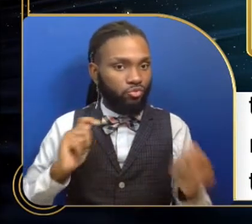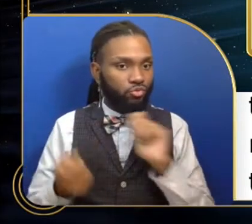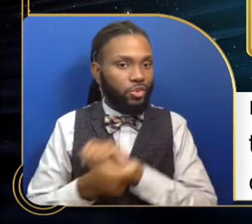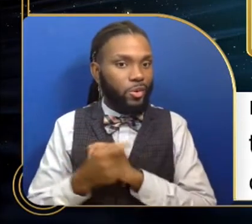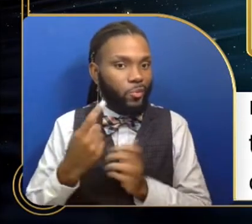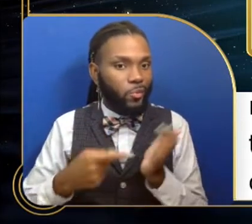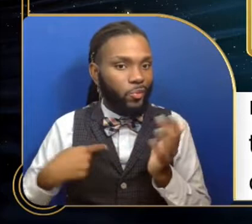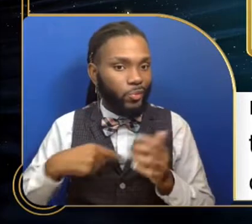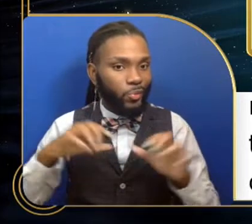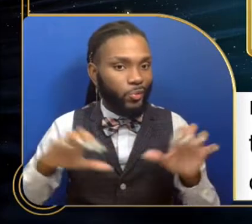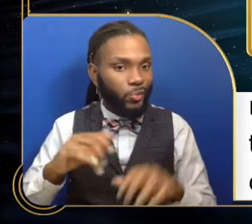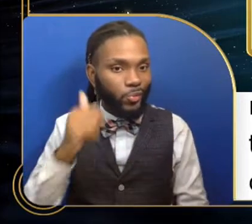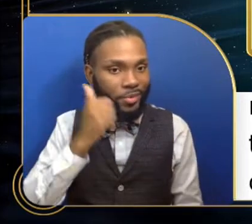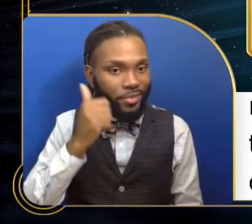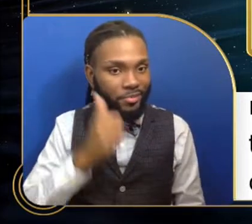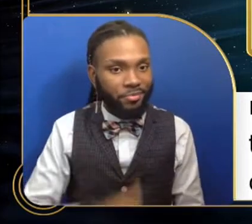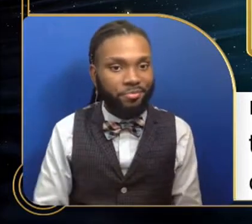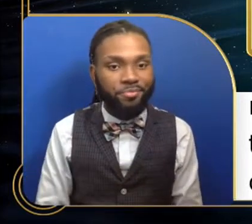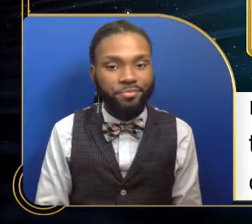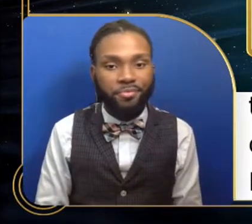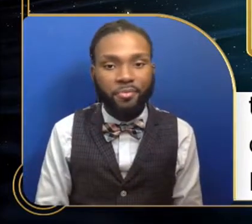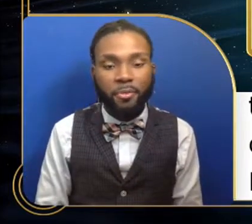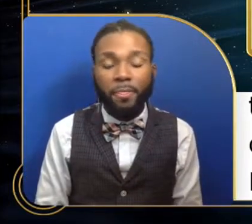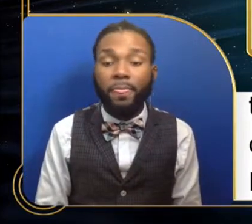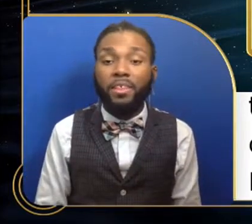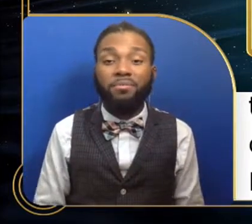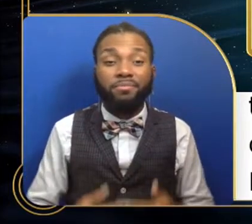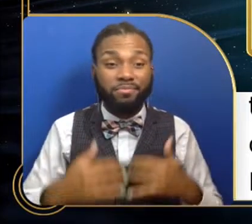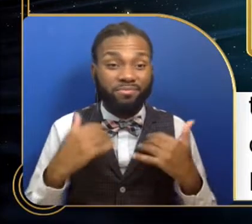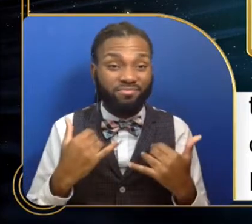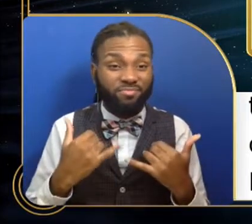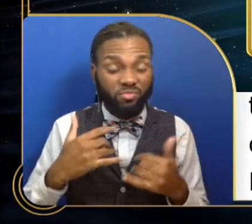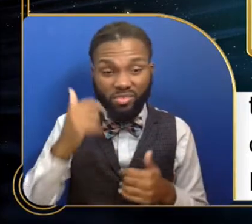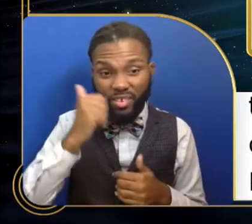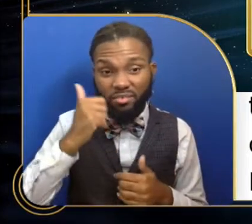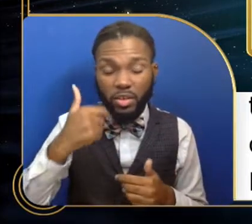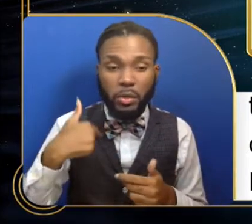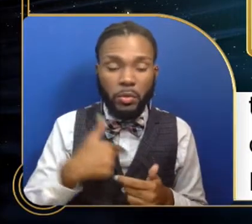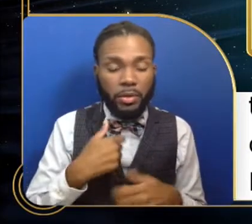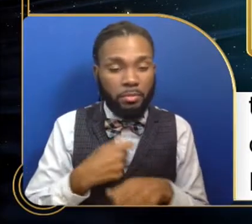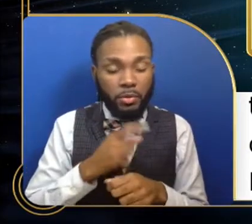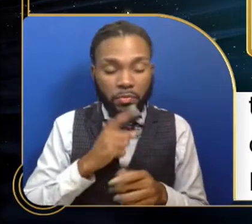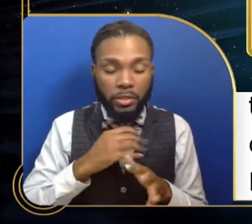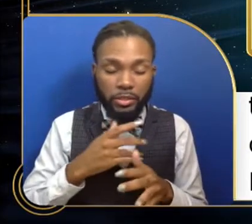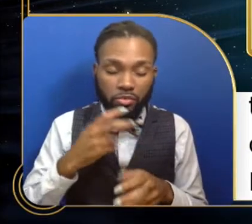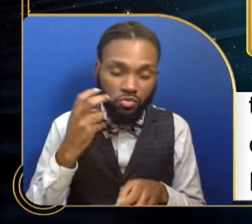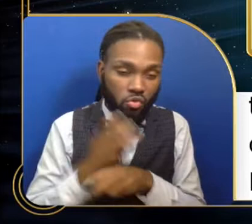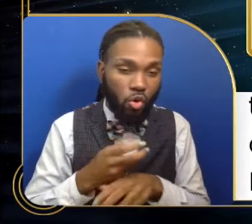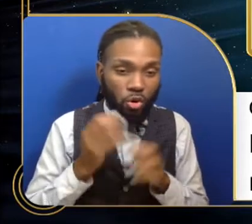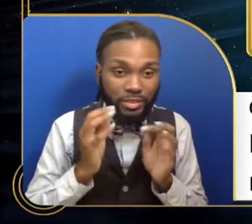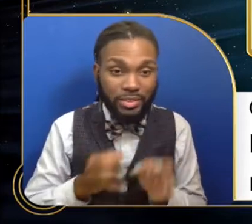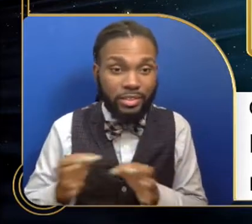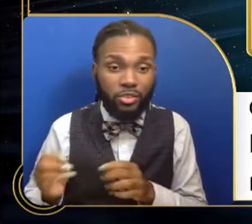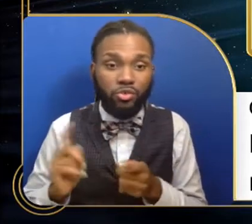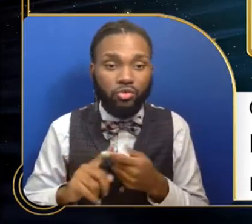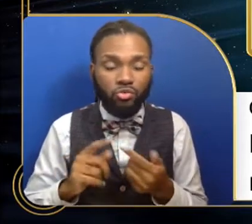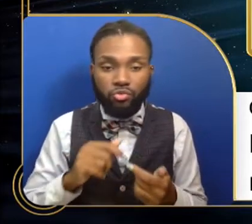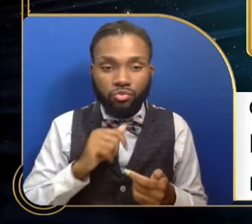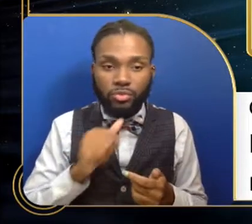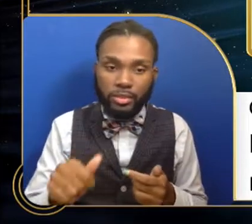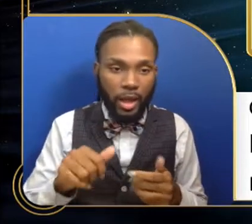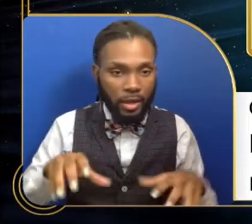day. Right now, every day, we make agonizing decisions not to take valid cases that